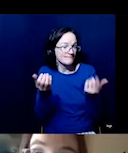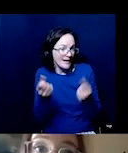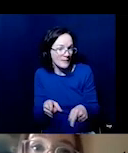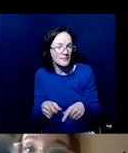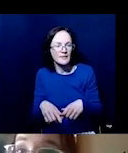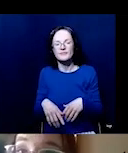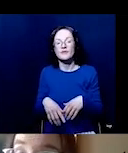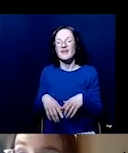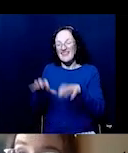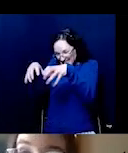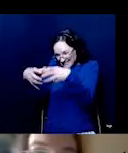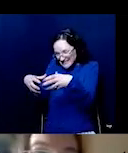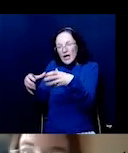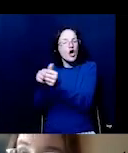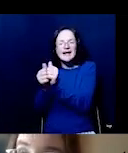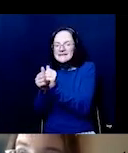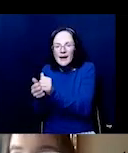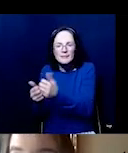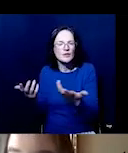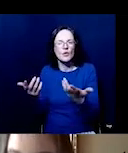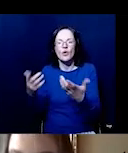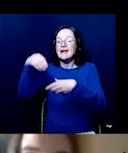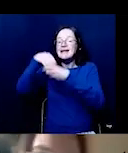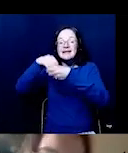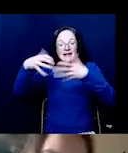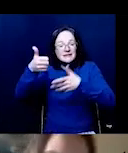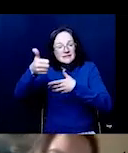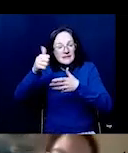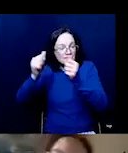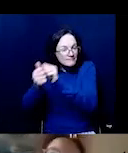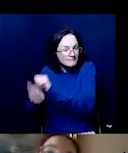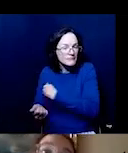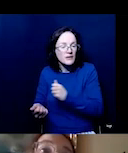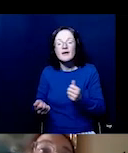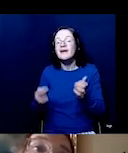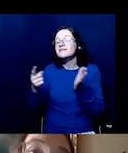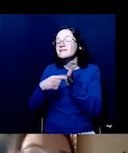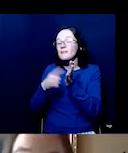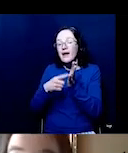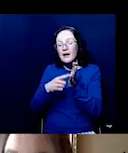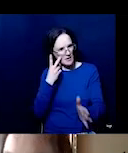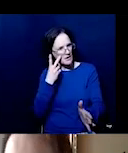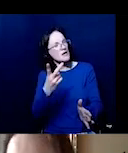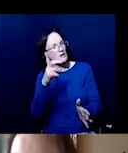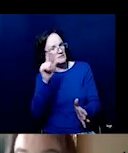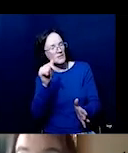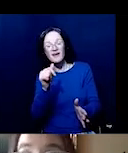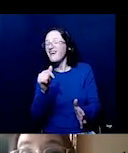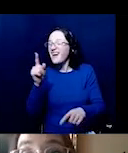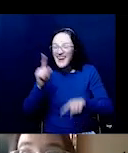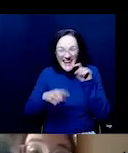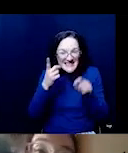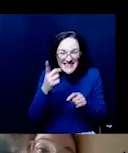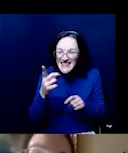disabilities, but it also happens to like visible ones, sadly. Classes are not adapted.